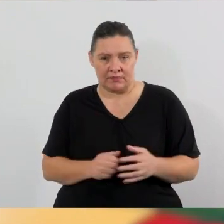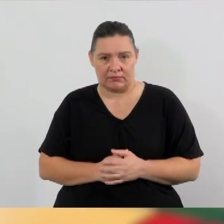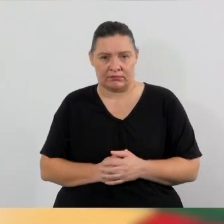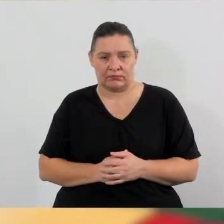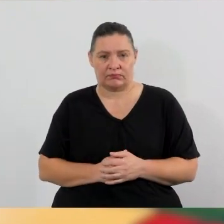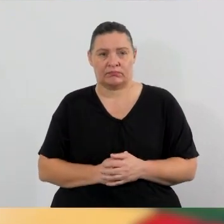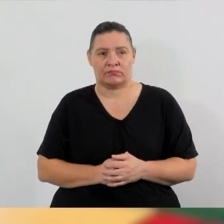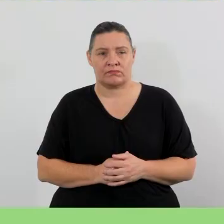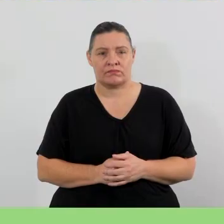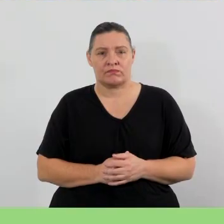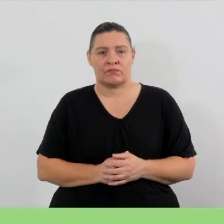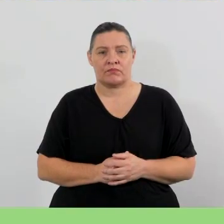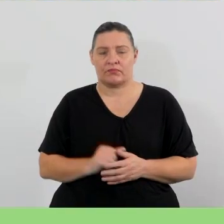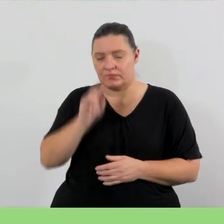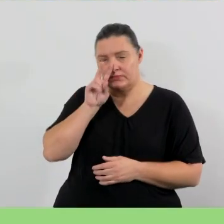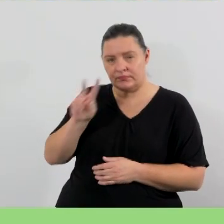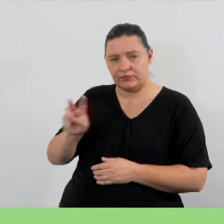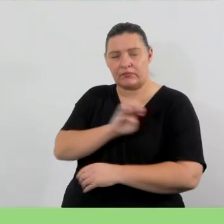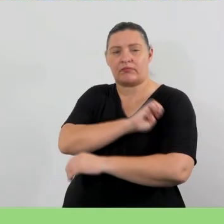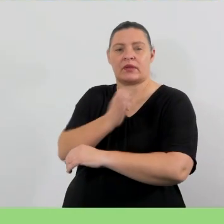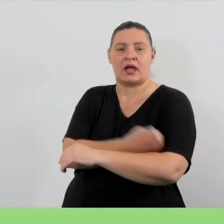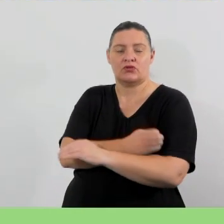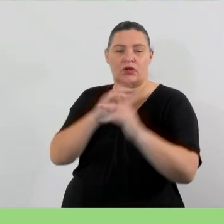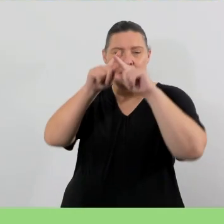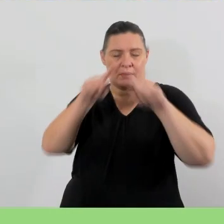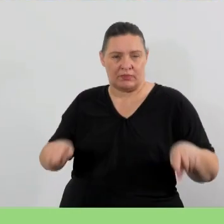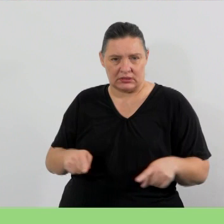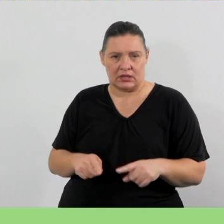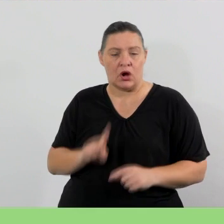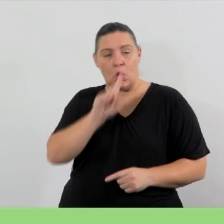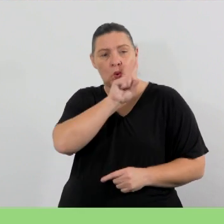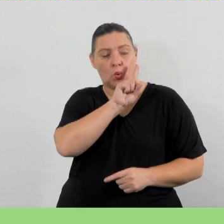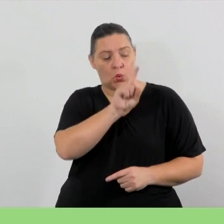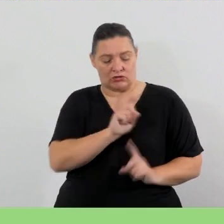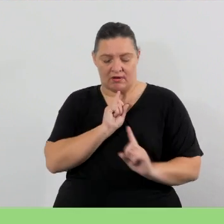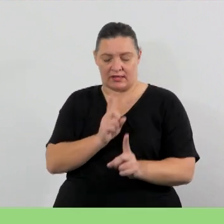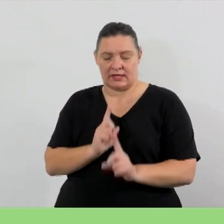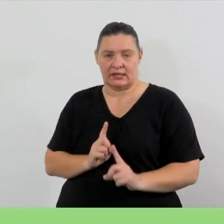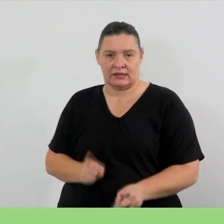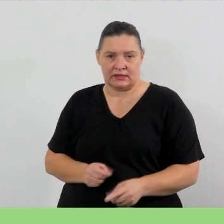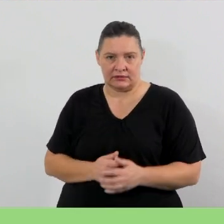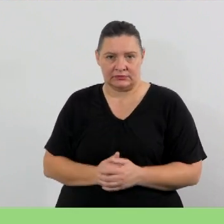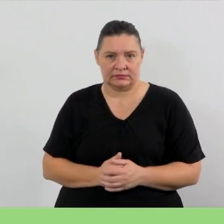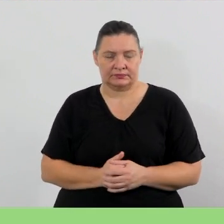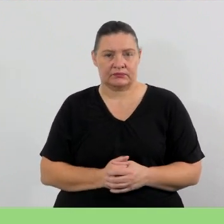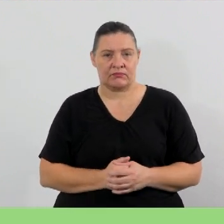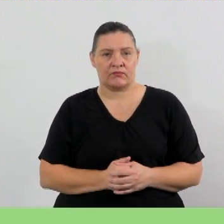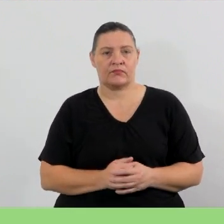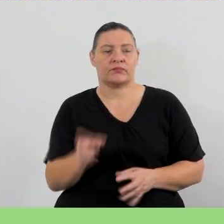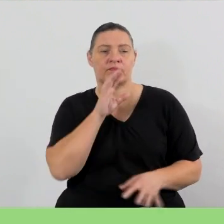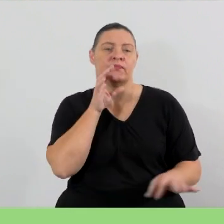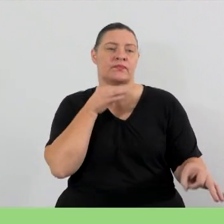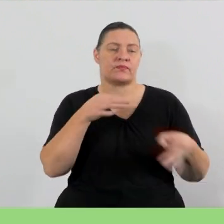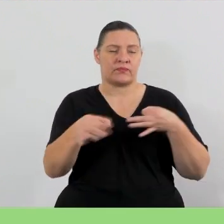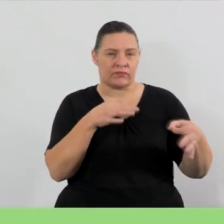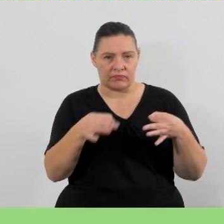one. So the second one says, study the energy pyramid and answer the questions that follow. So here you need